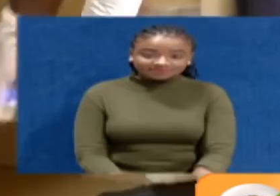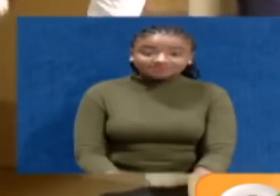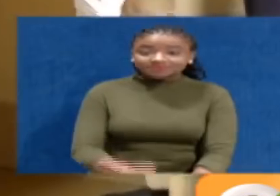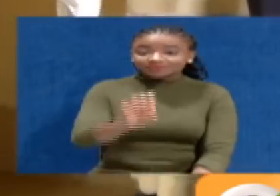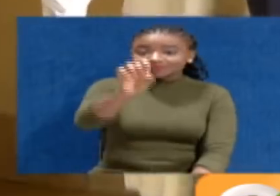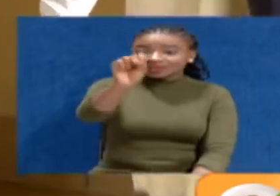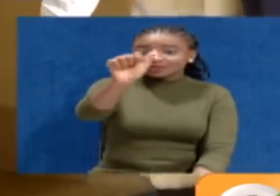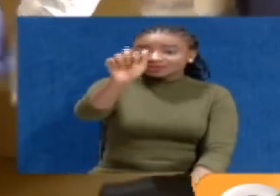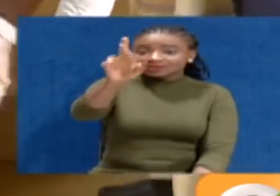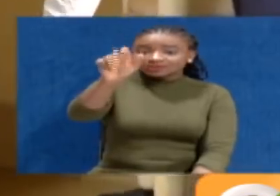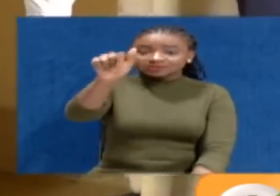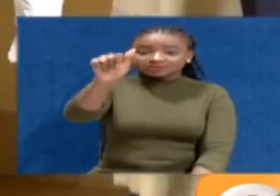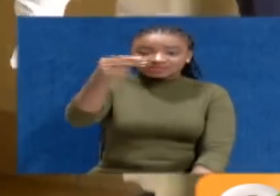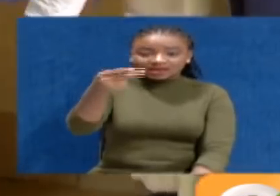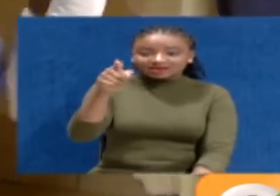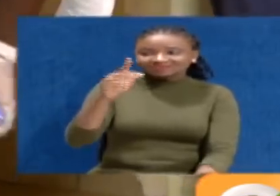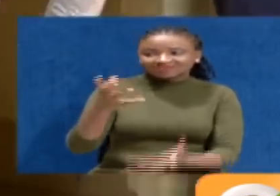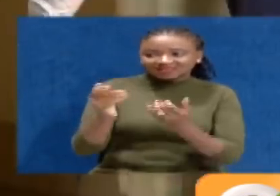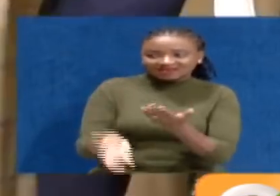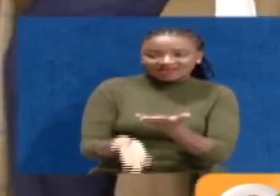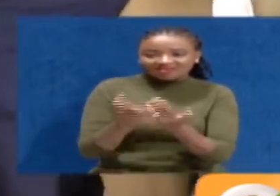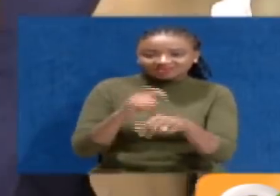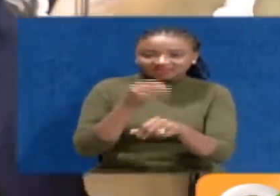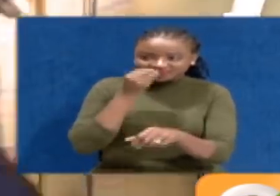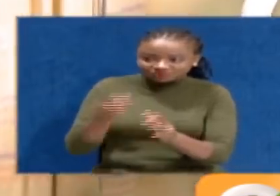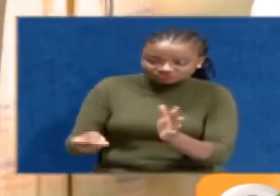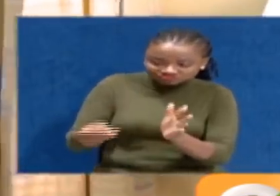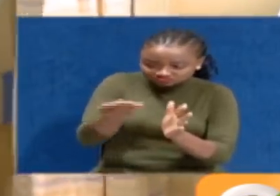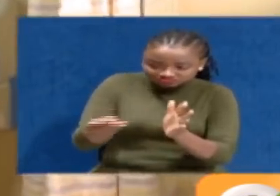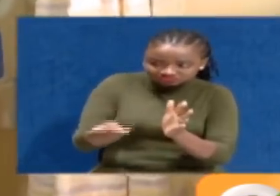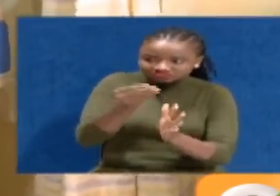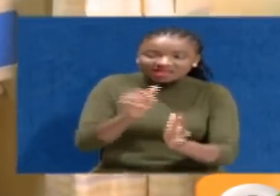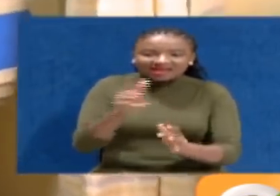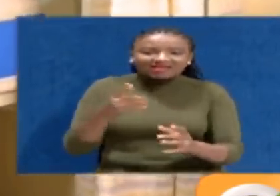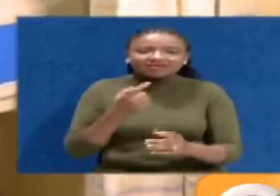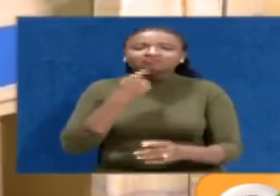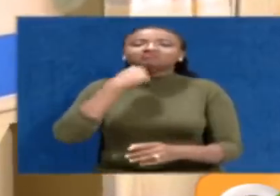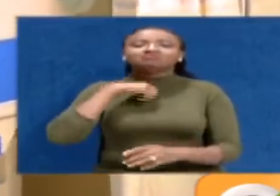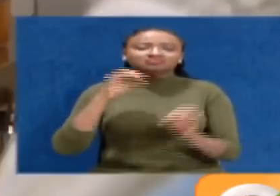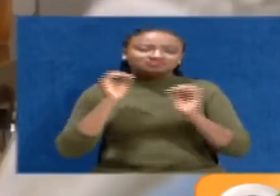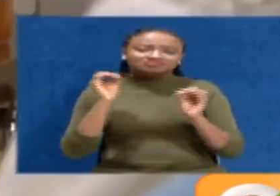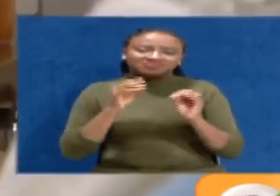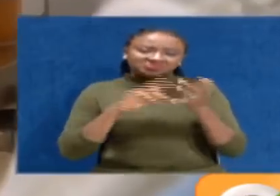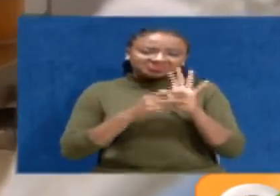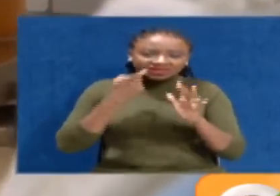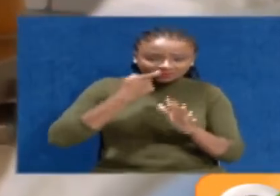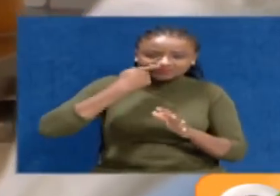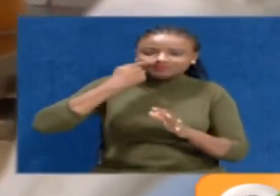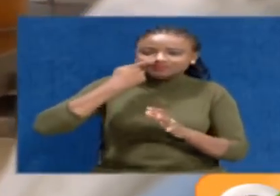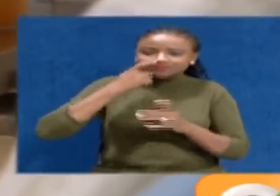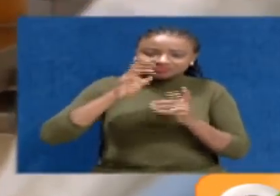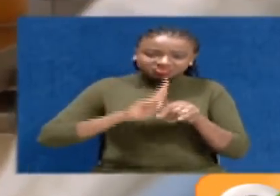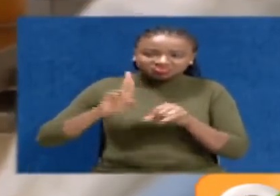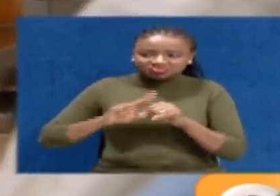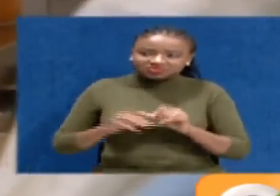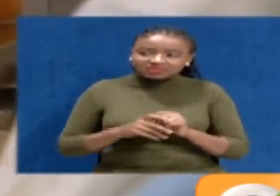Sarah Isaac is one of the many patients here who need assistance feeding. Others cannot swallow and have to feed through nostrils. Each patient